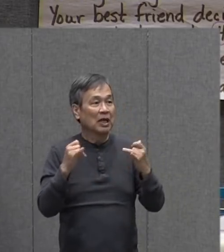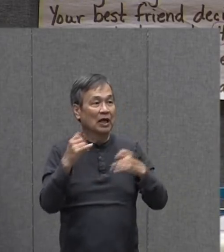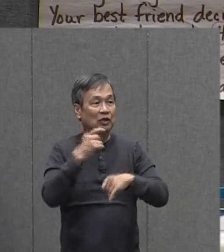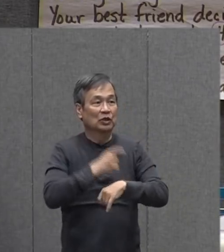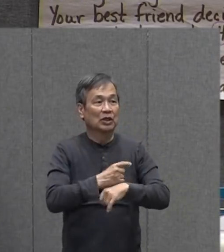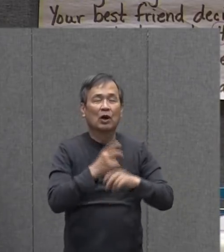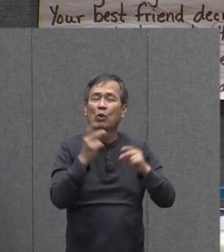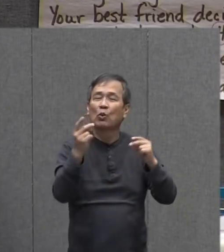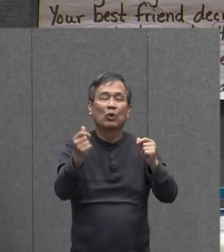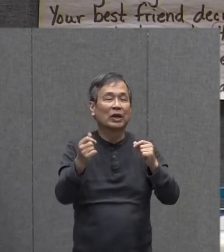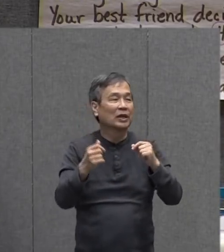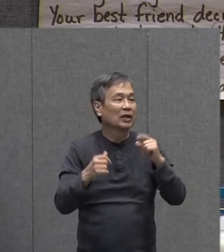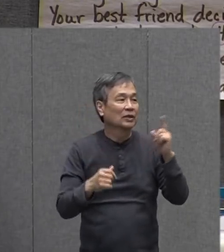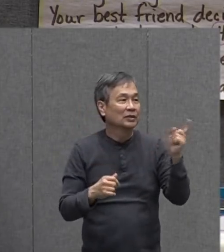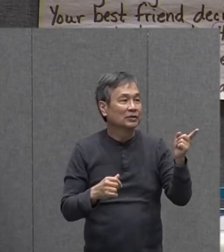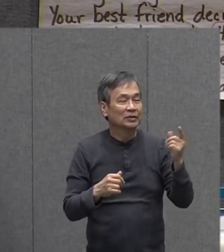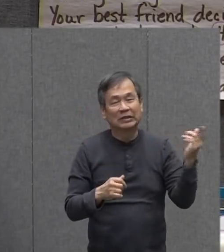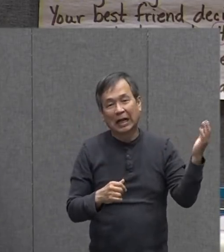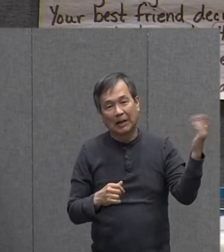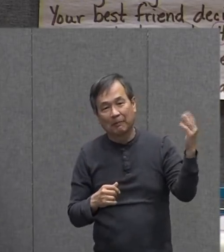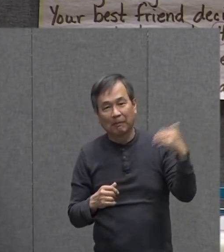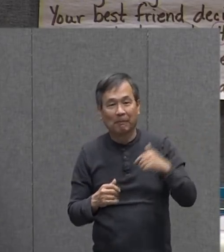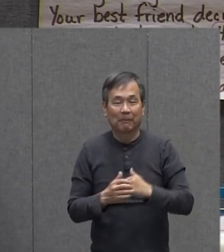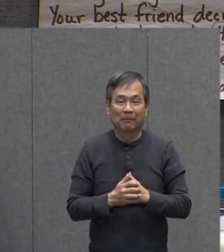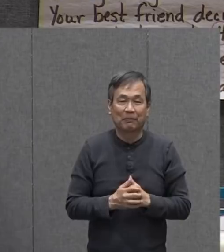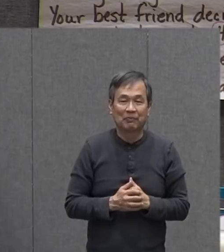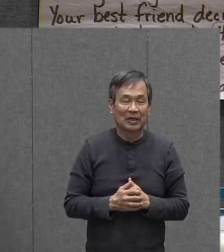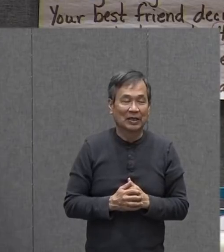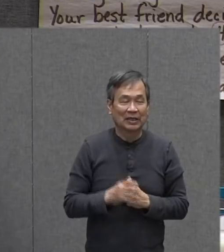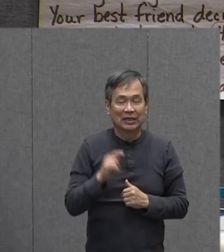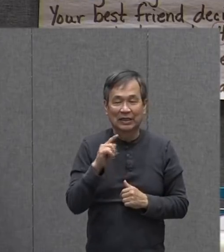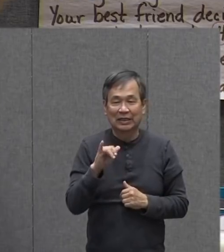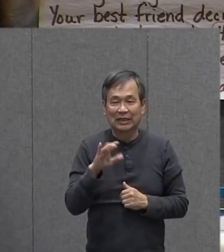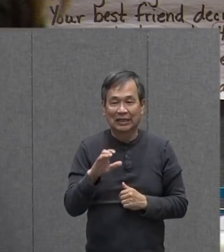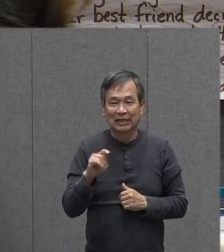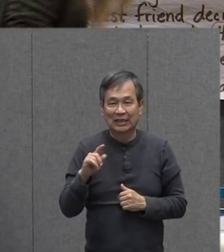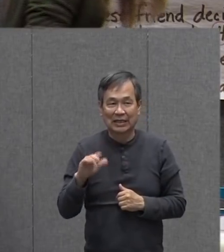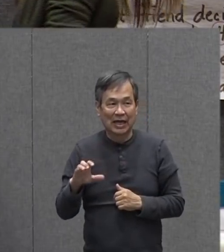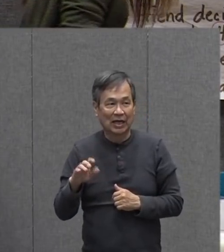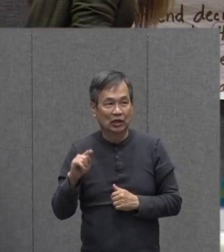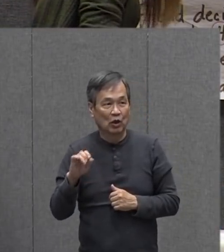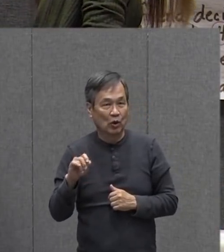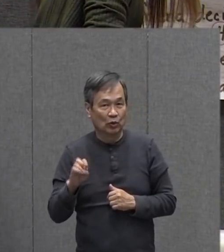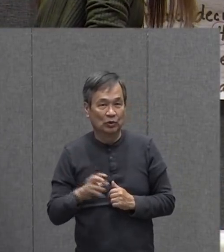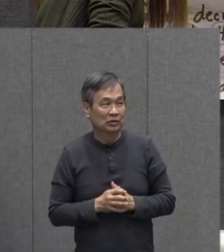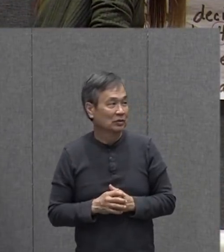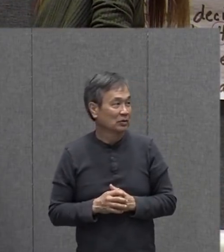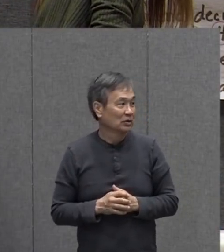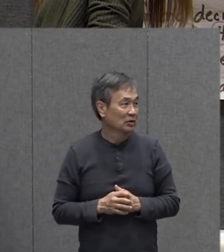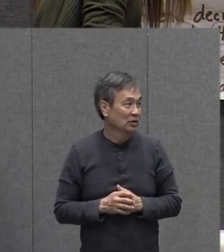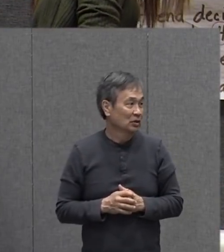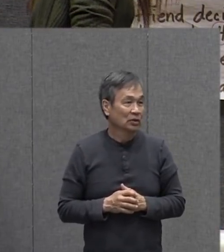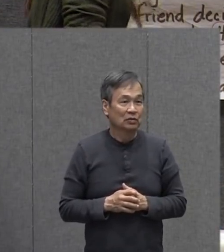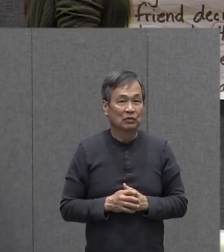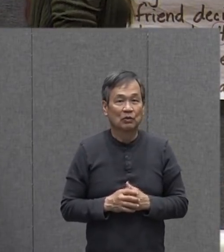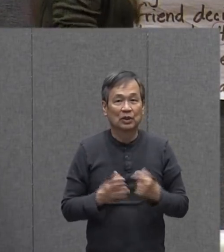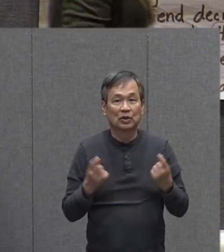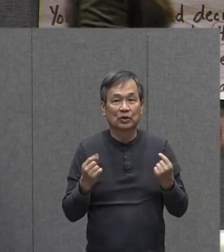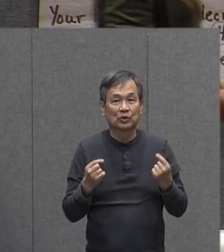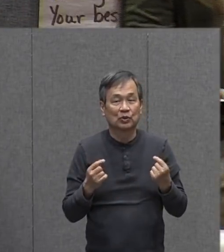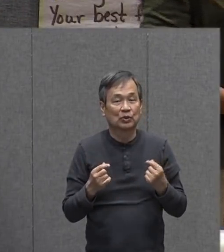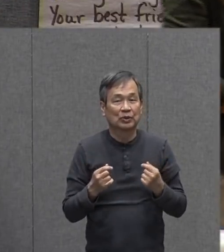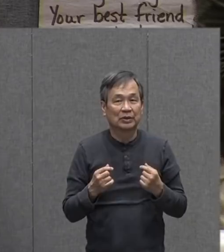it to be able to know how to do that correctly. 3 times 7 is actually 21, because if you